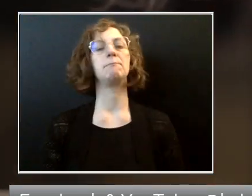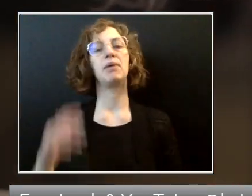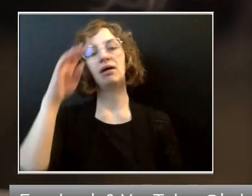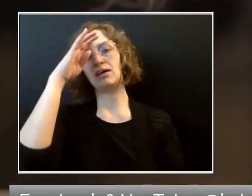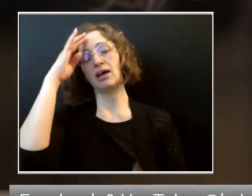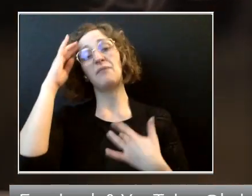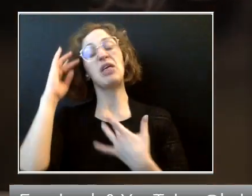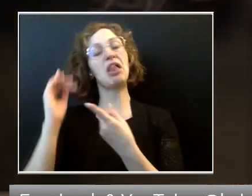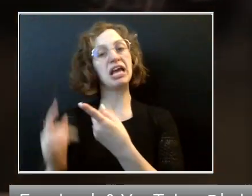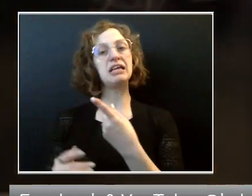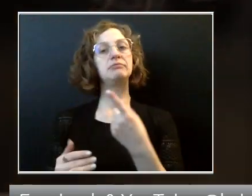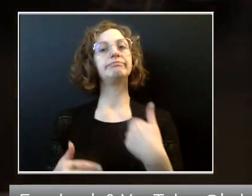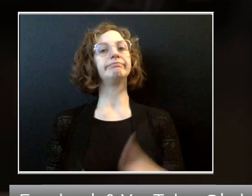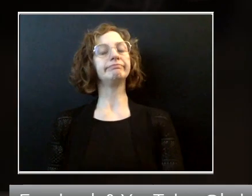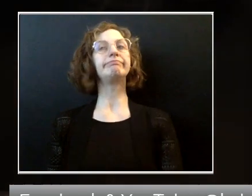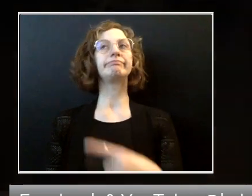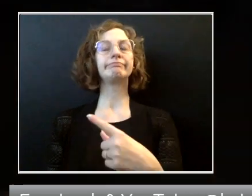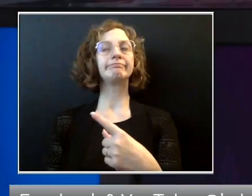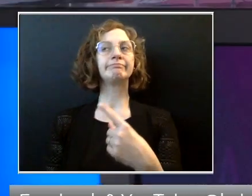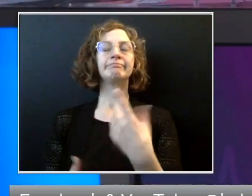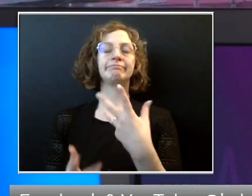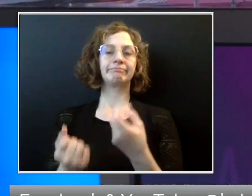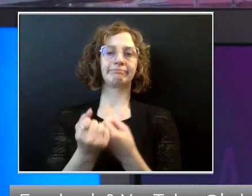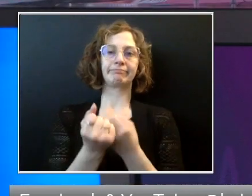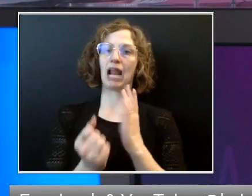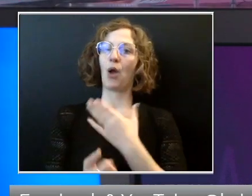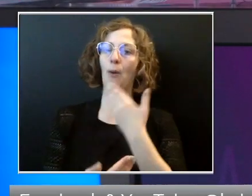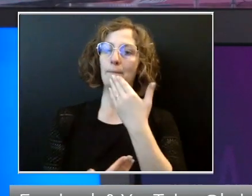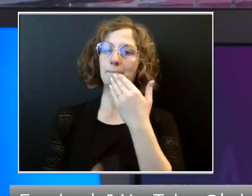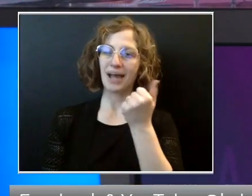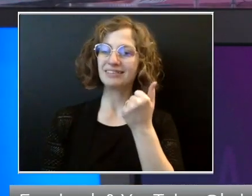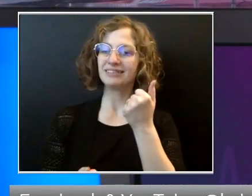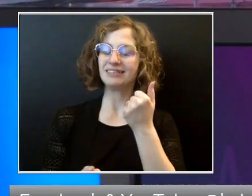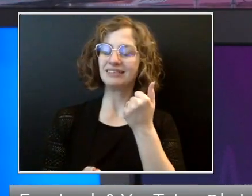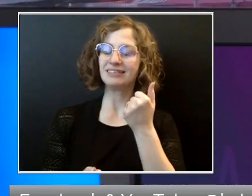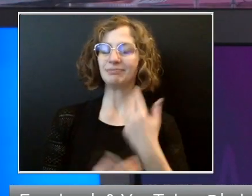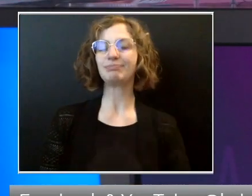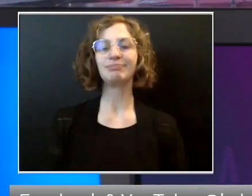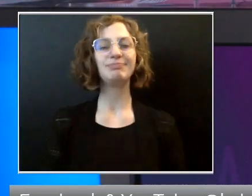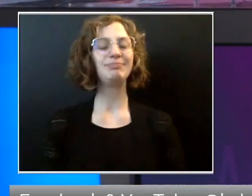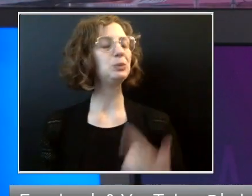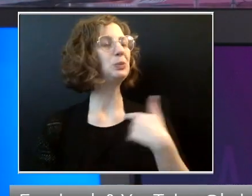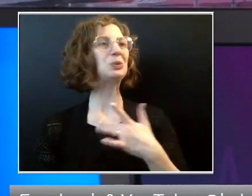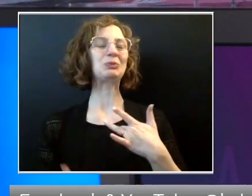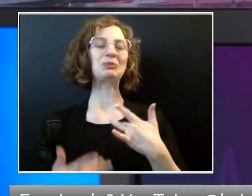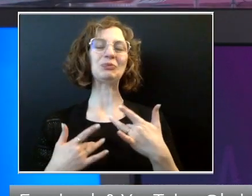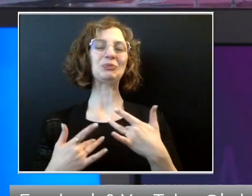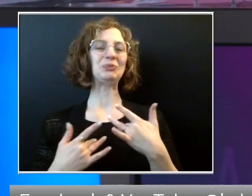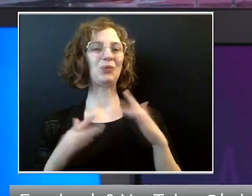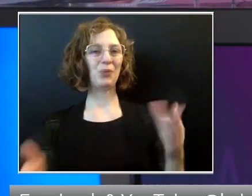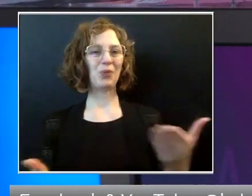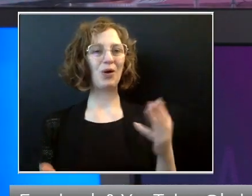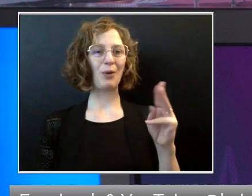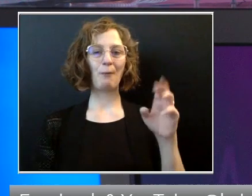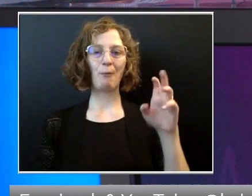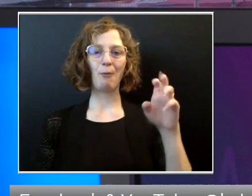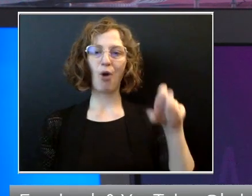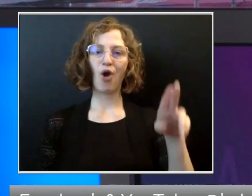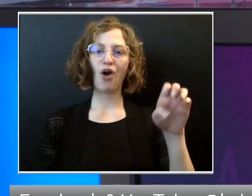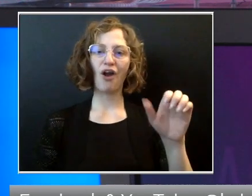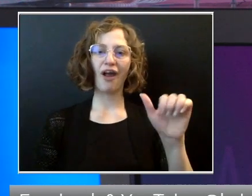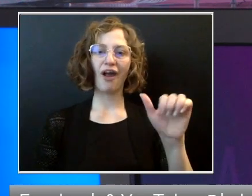interest at heart. And we are so pleased to welcome Marque Ann Barton to our program today, along with her